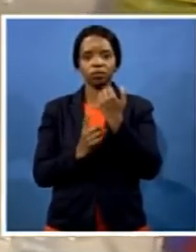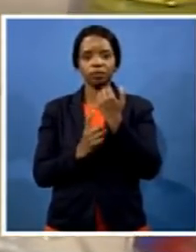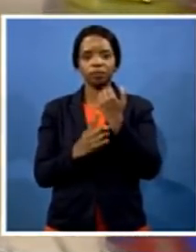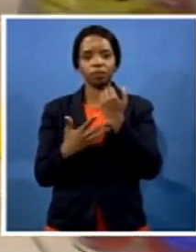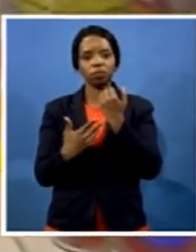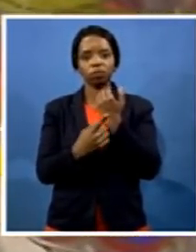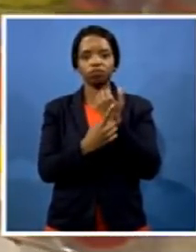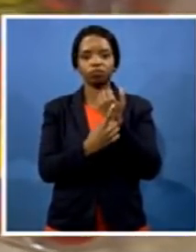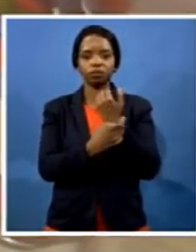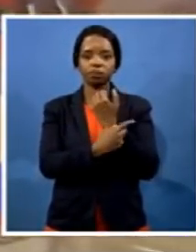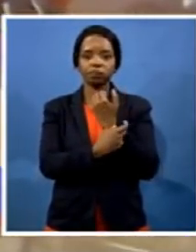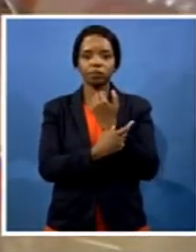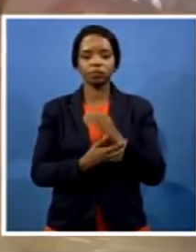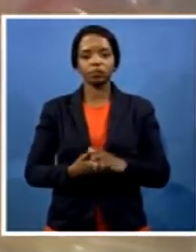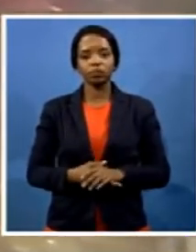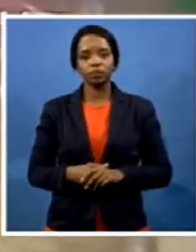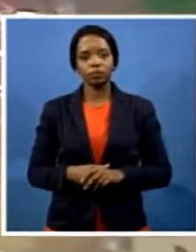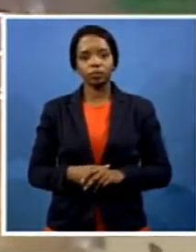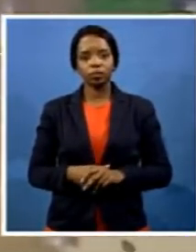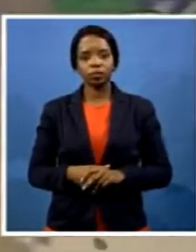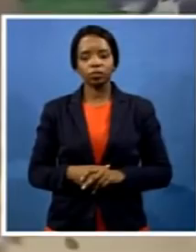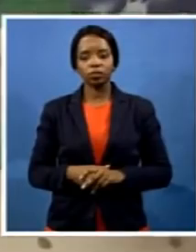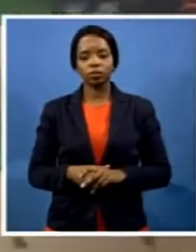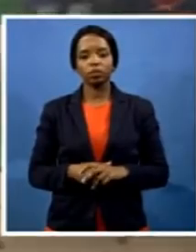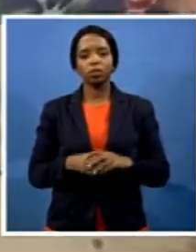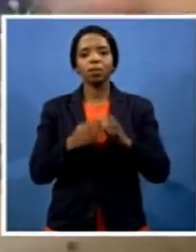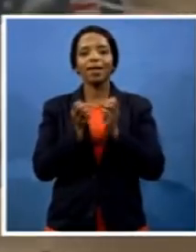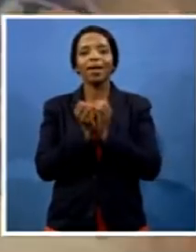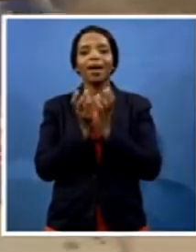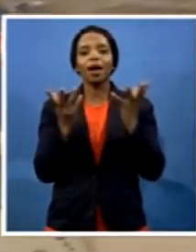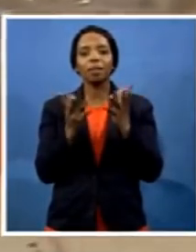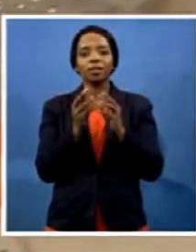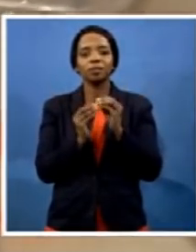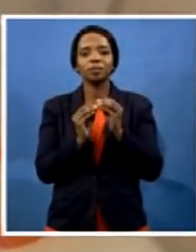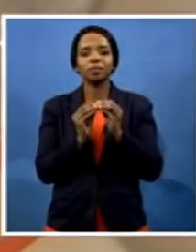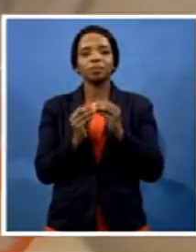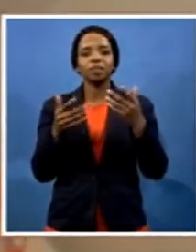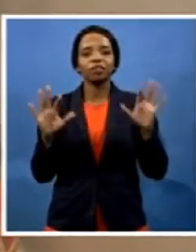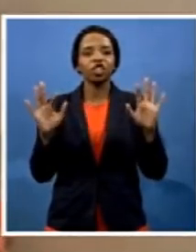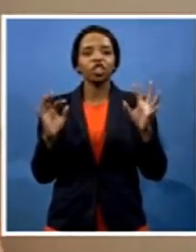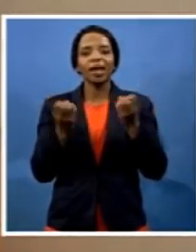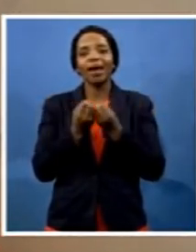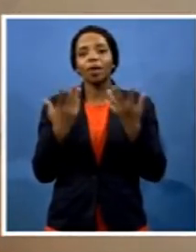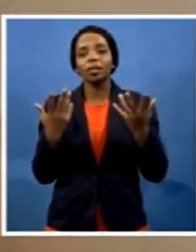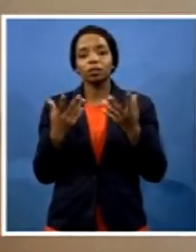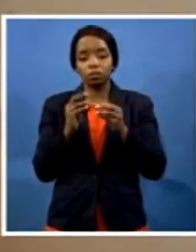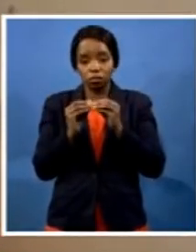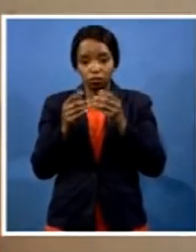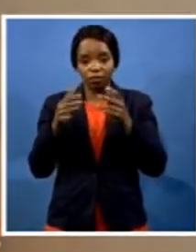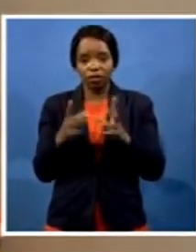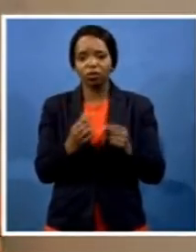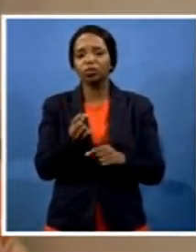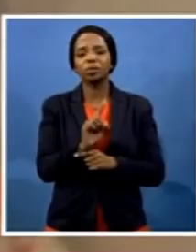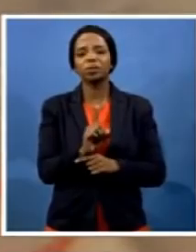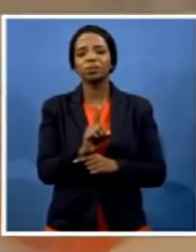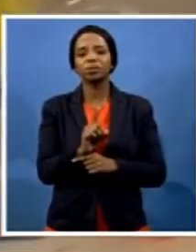And now, how many of these have you been able to produce, and what do you hope to do with these masks? I'm going to